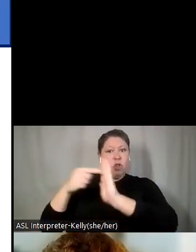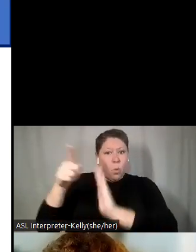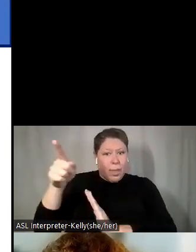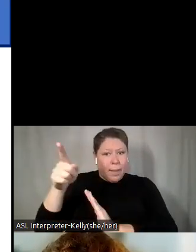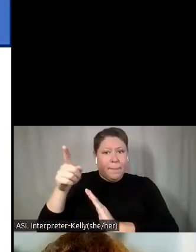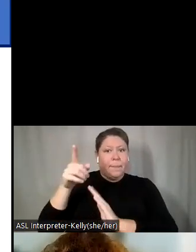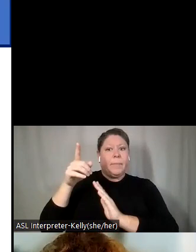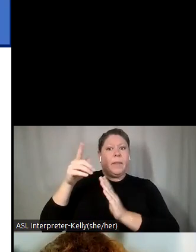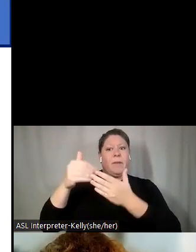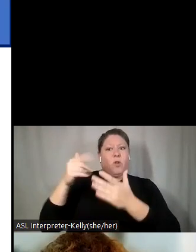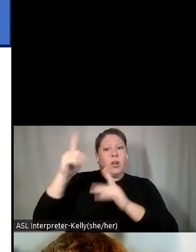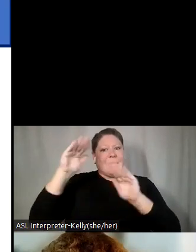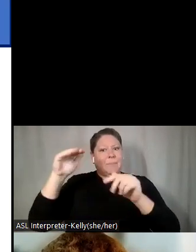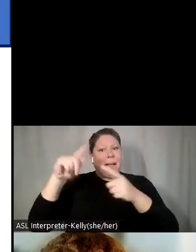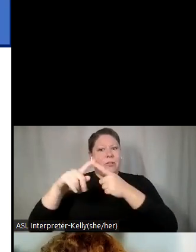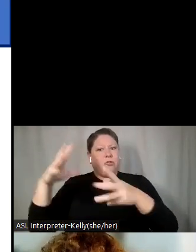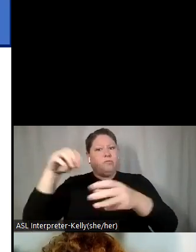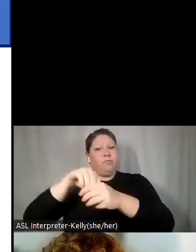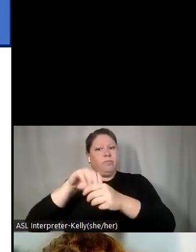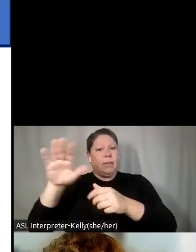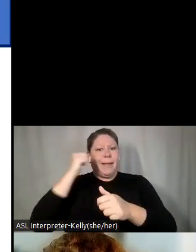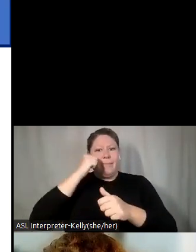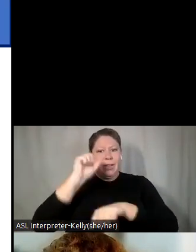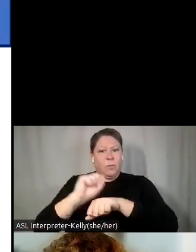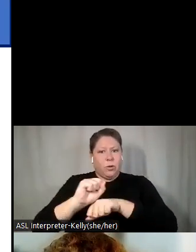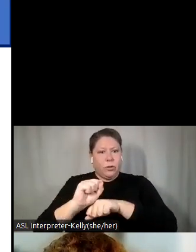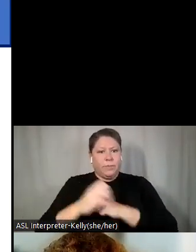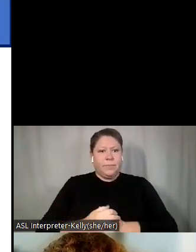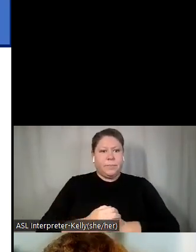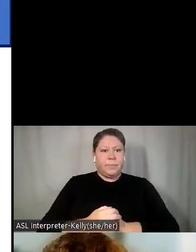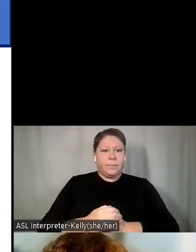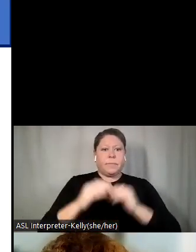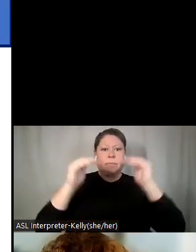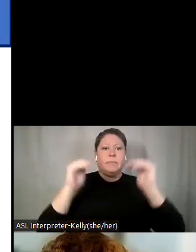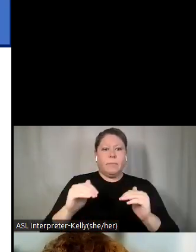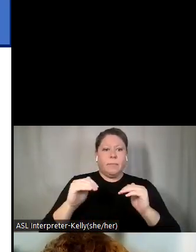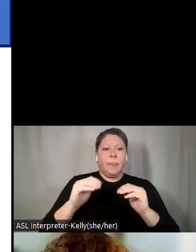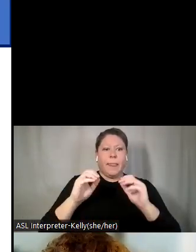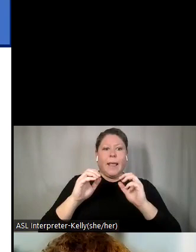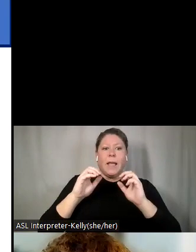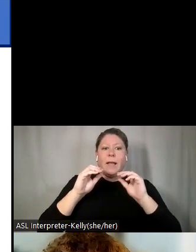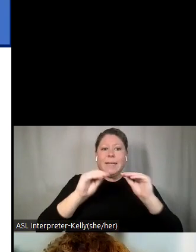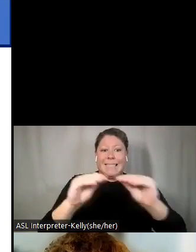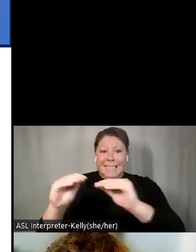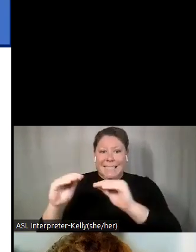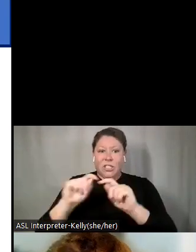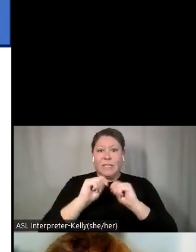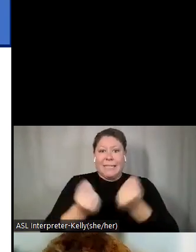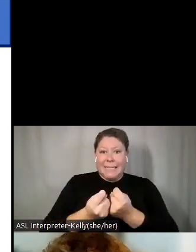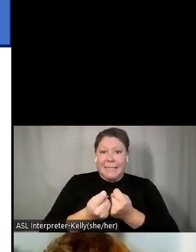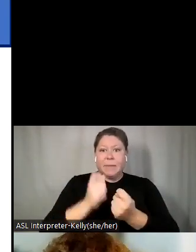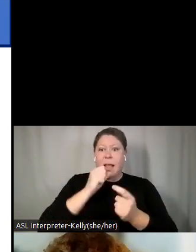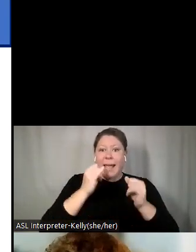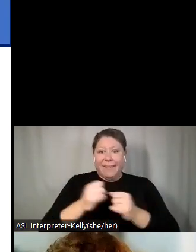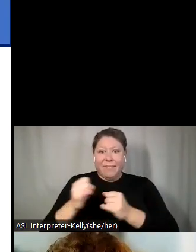actually integrate that into their daily work. The advantage of educating teams instead of individuals. Lean 101 is something that people can take